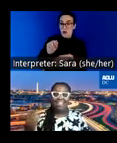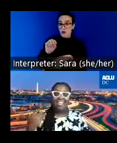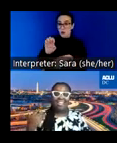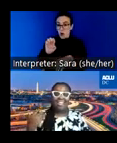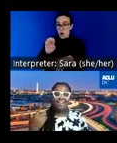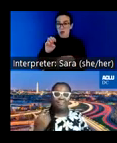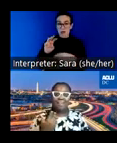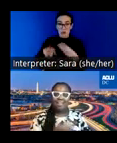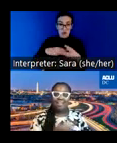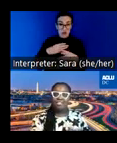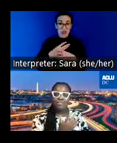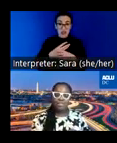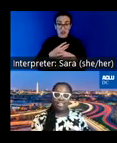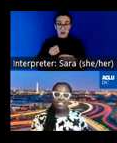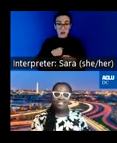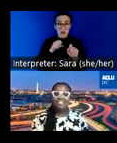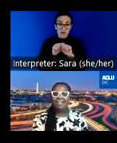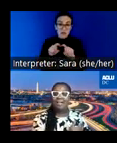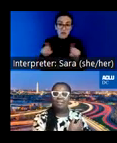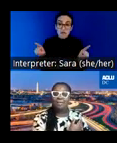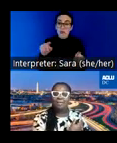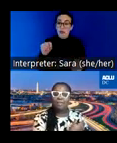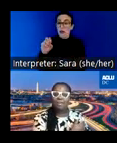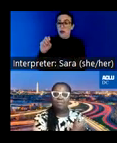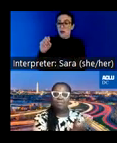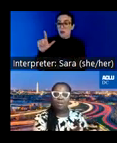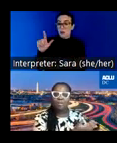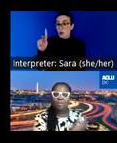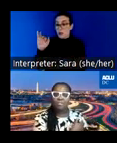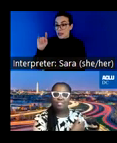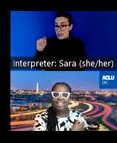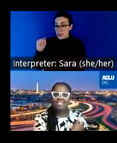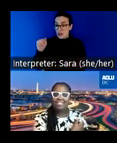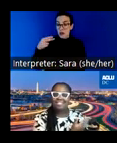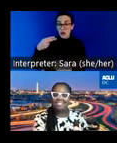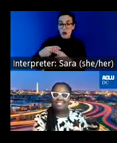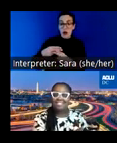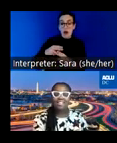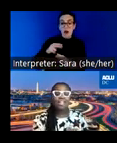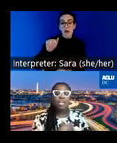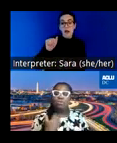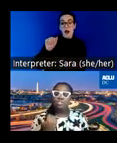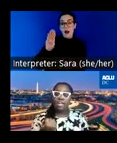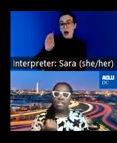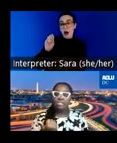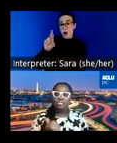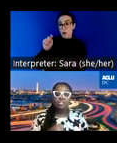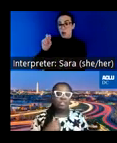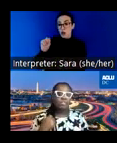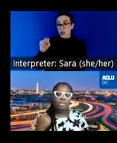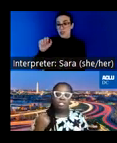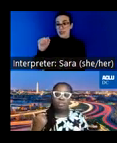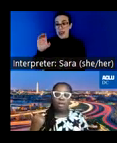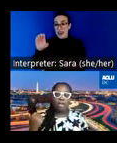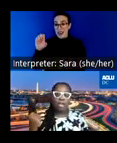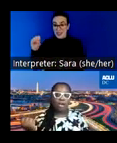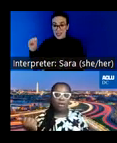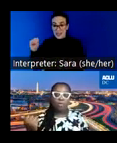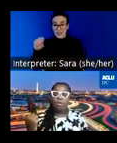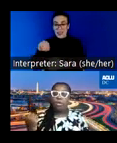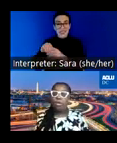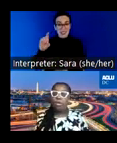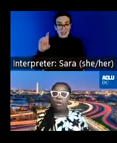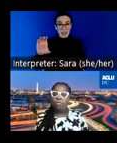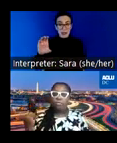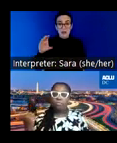a toolkit called Abortion Access in DC, which has information about